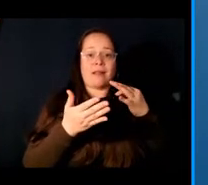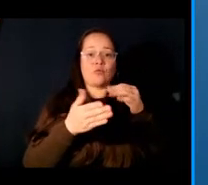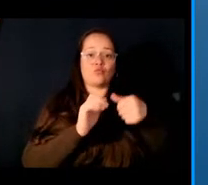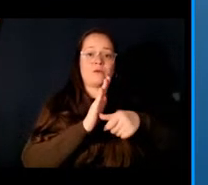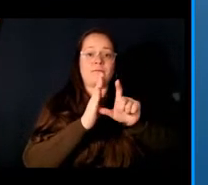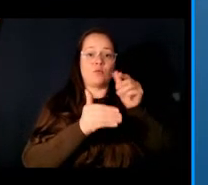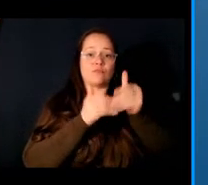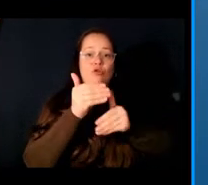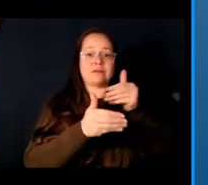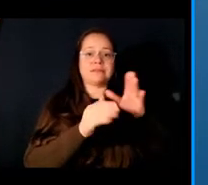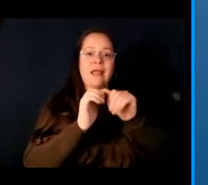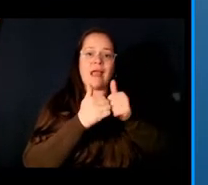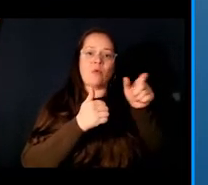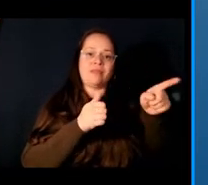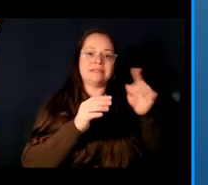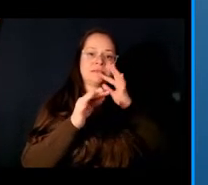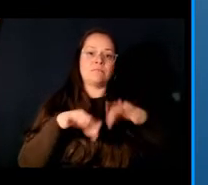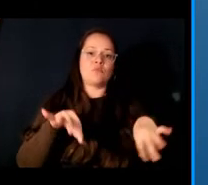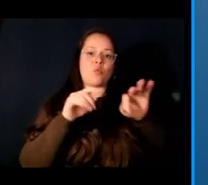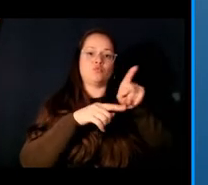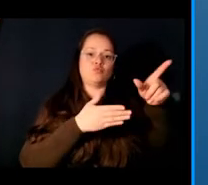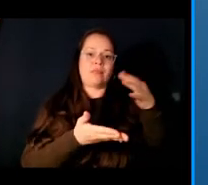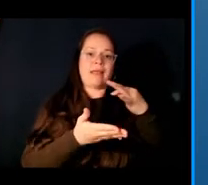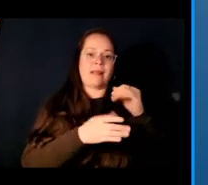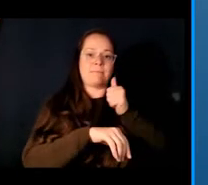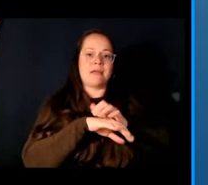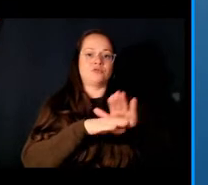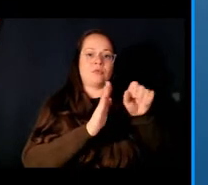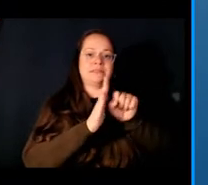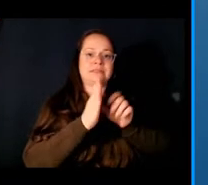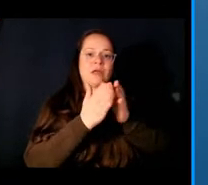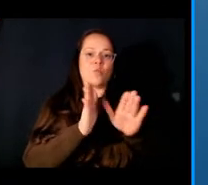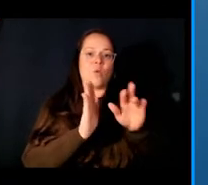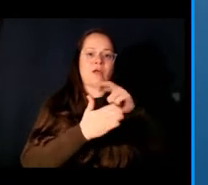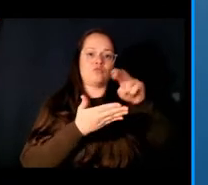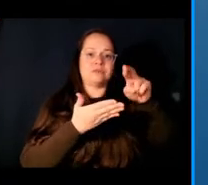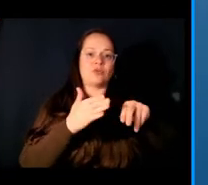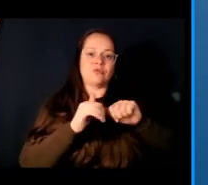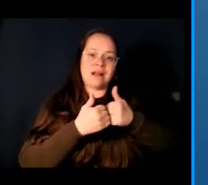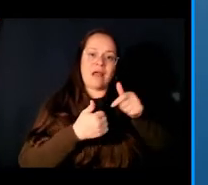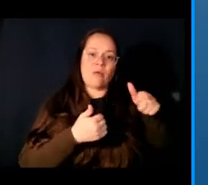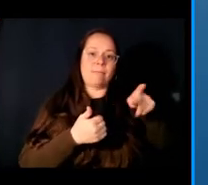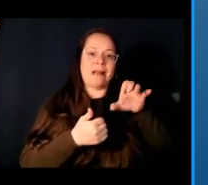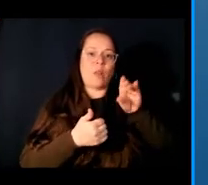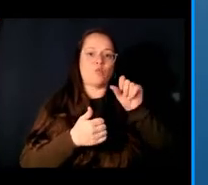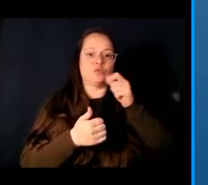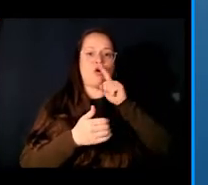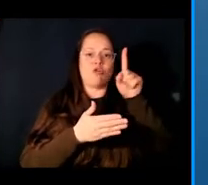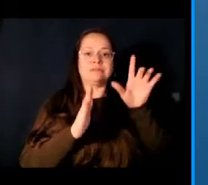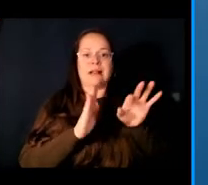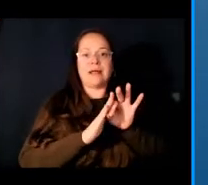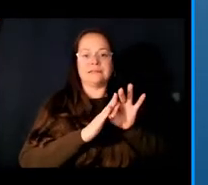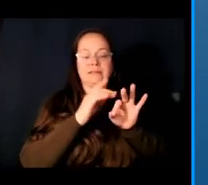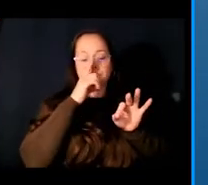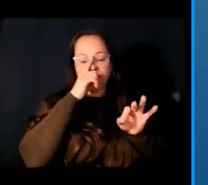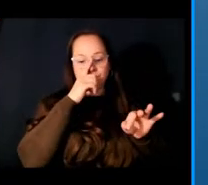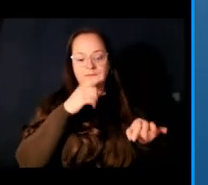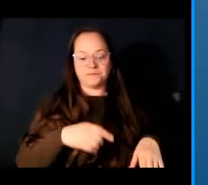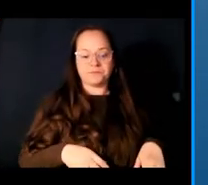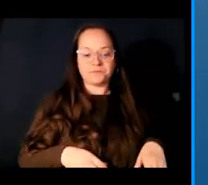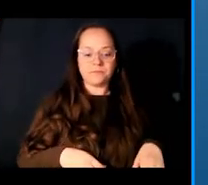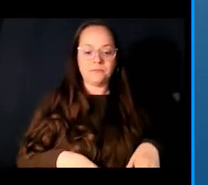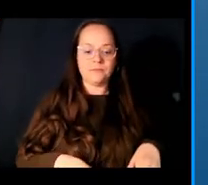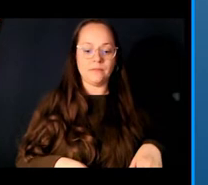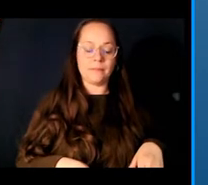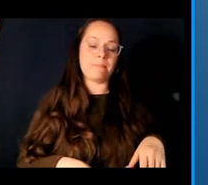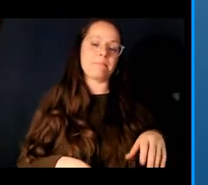important to the candidates based on the Statewide results and how the pleos are selected this section